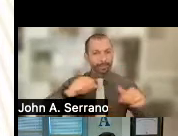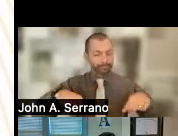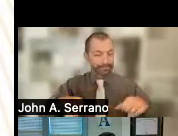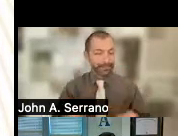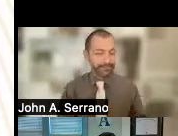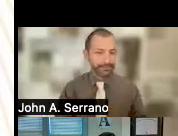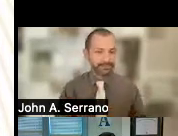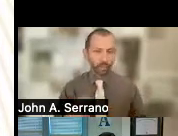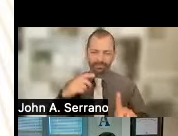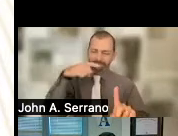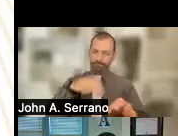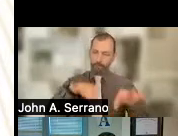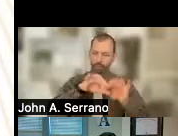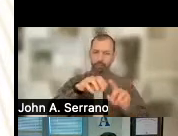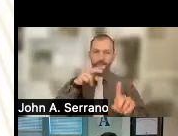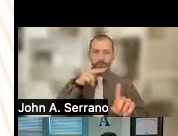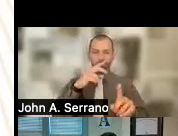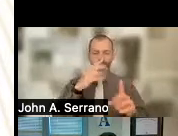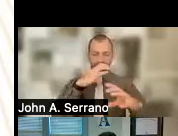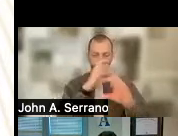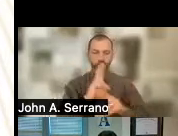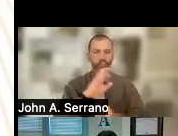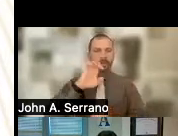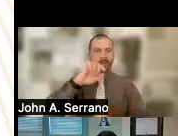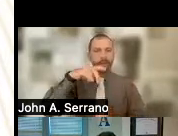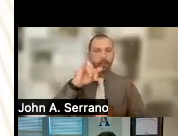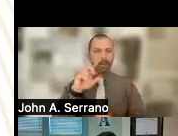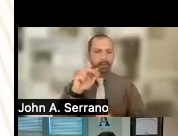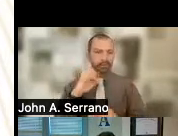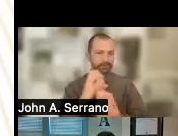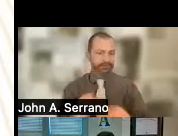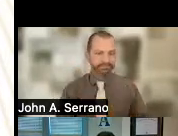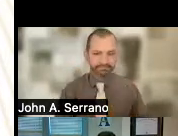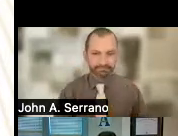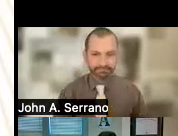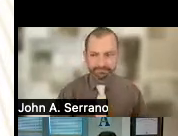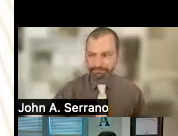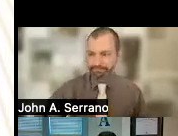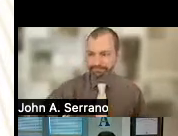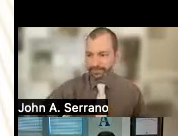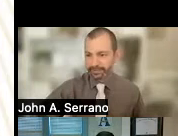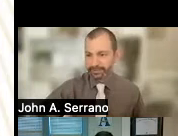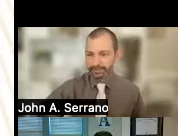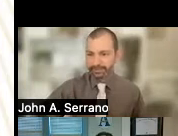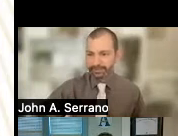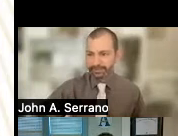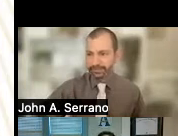This depends as well on having the right data that reflects the students that we're working with. So keeping in mind an equity lens.